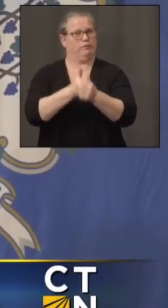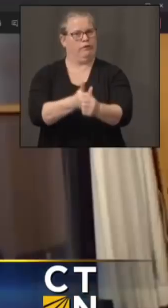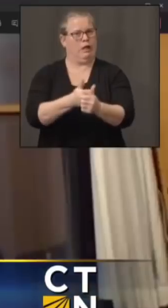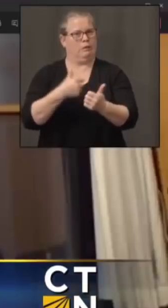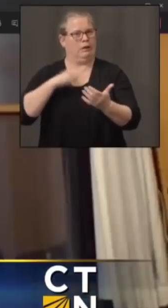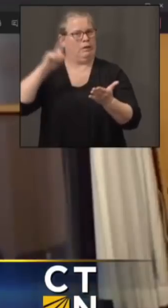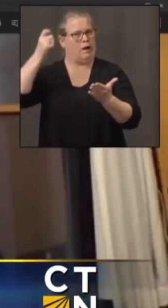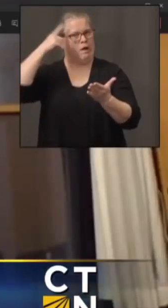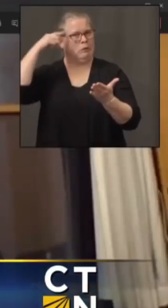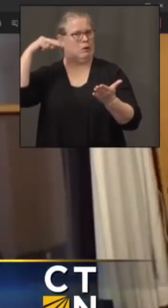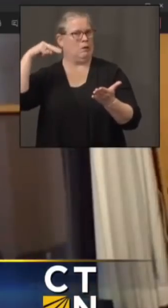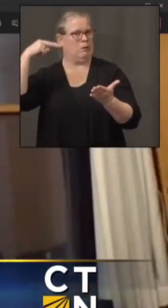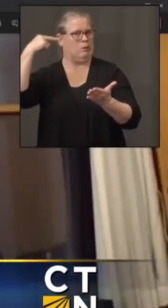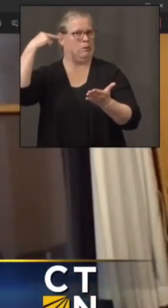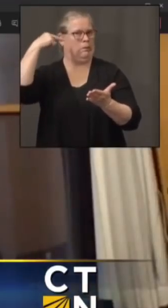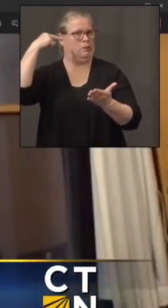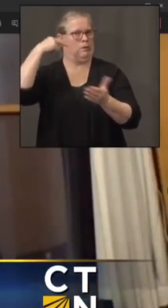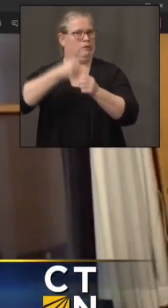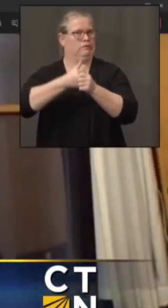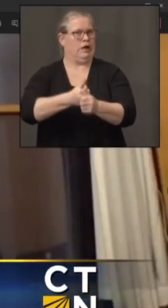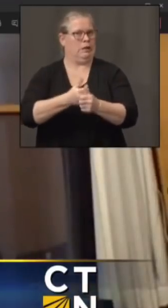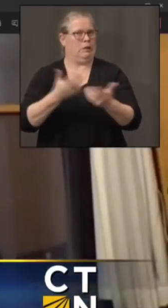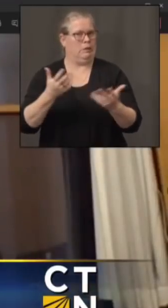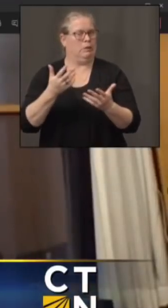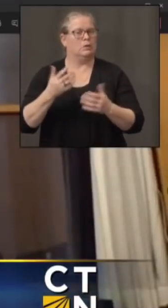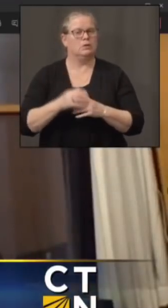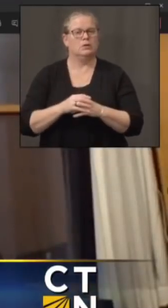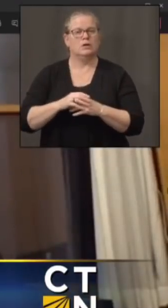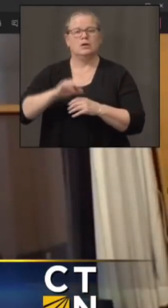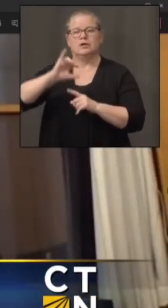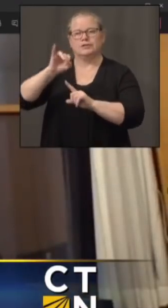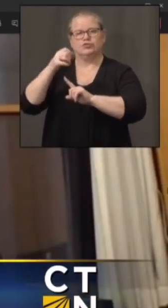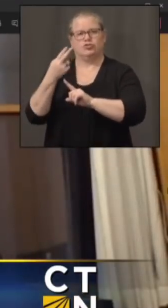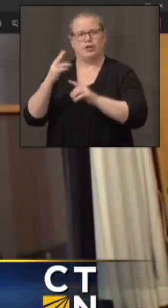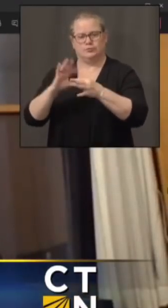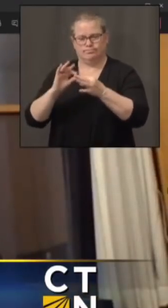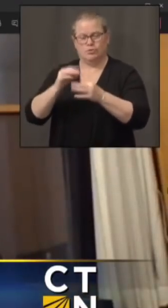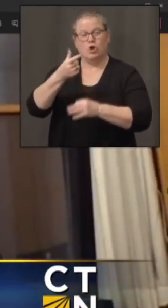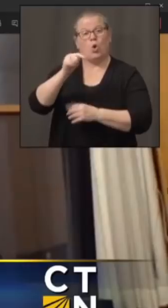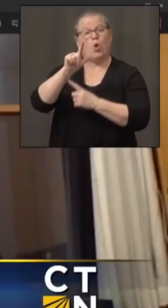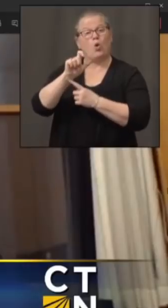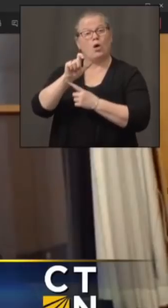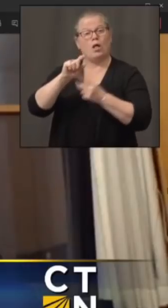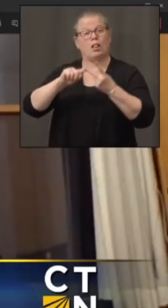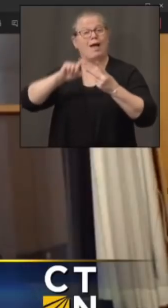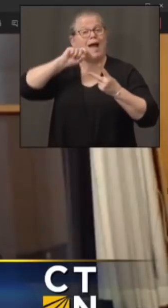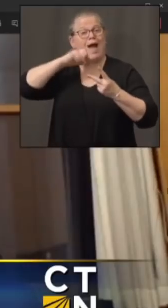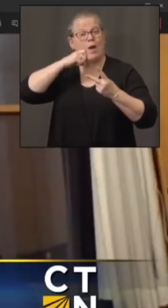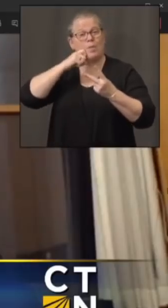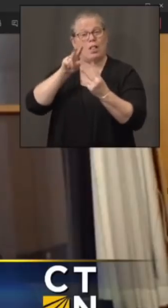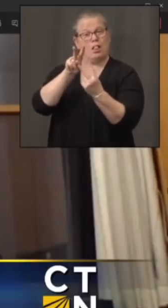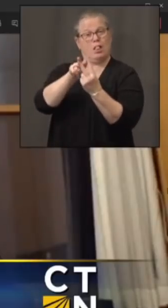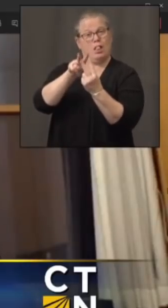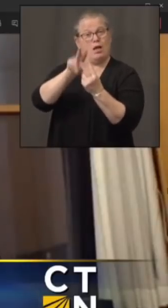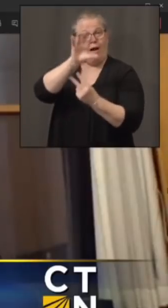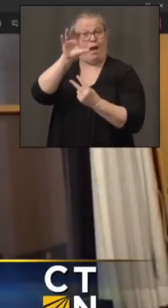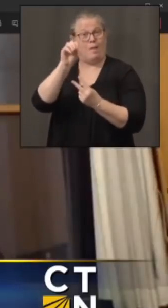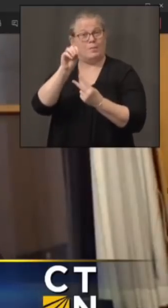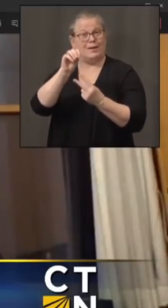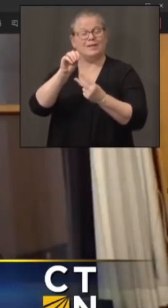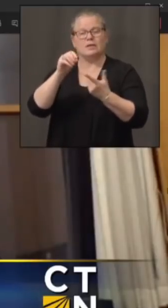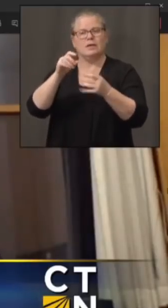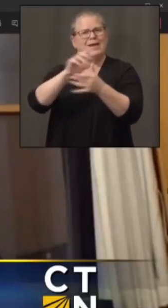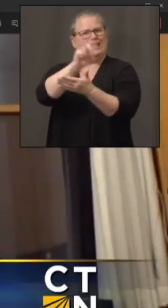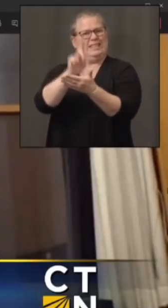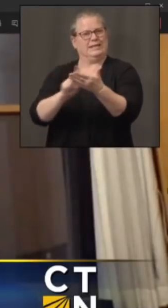Sure. So Google and Apple, they've designed this with security first and foremost in mind, knowing that people could be skeptical about